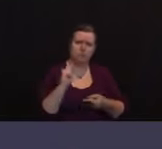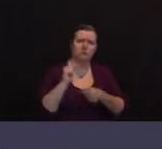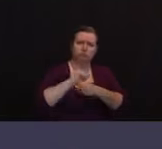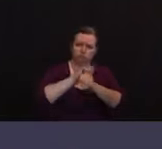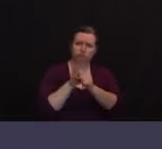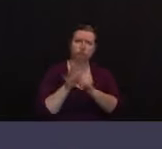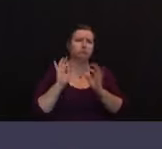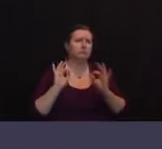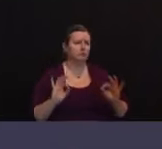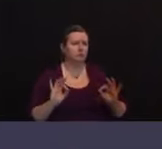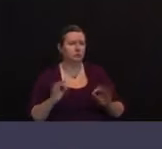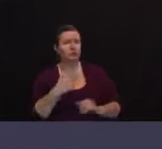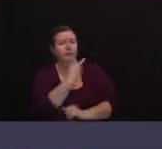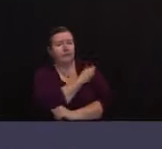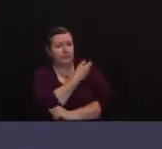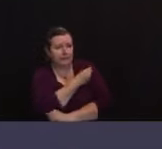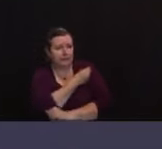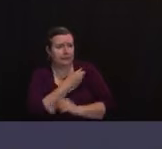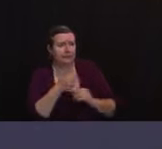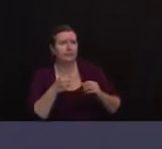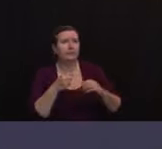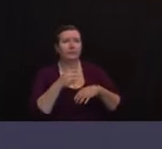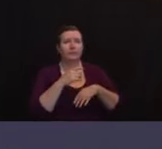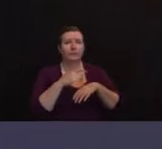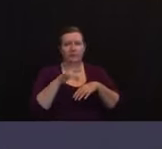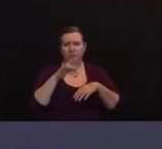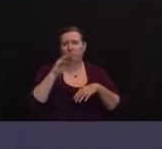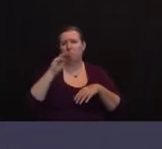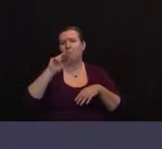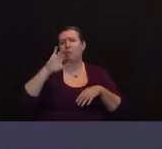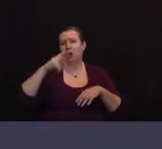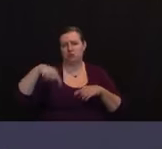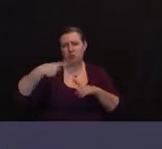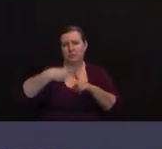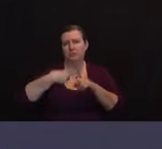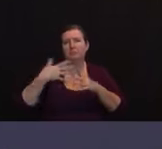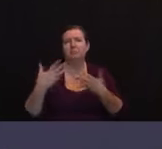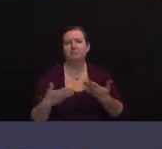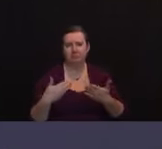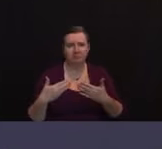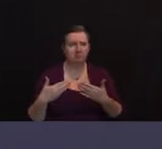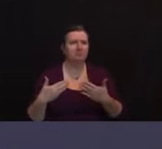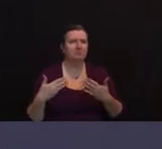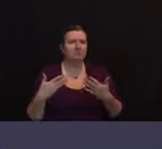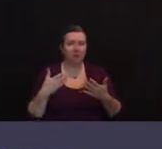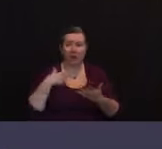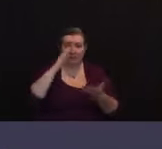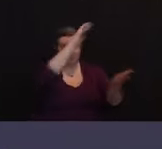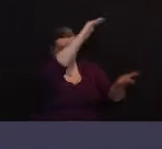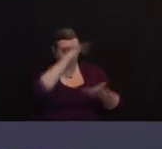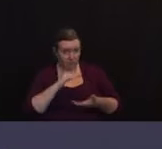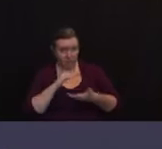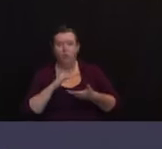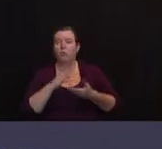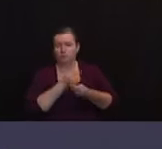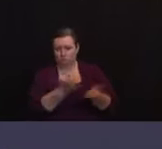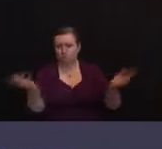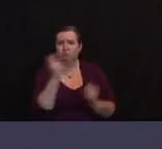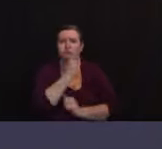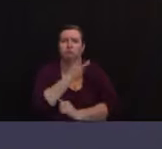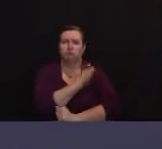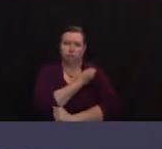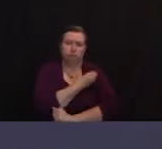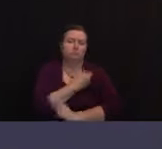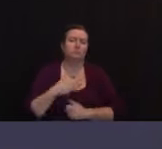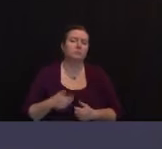March. We will do everything we can with what we've got, but we have a very high degree of confidence that we will have the supplies we need in